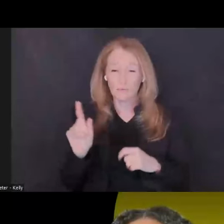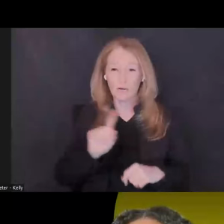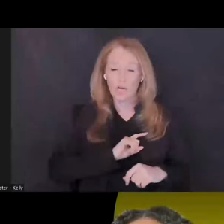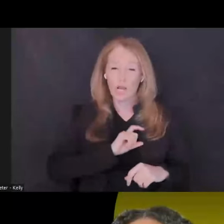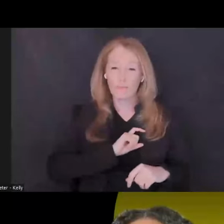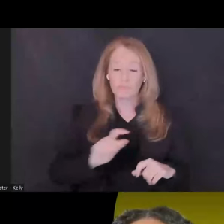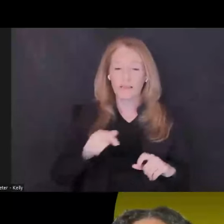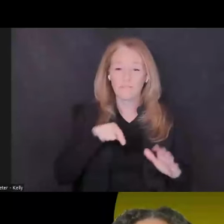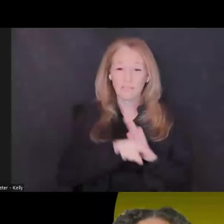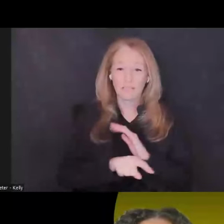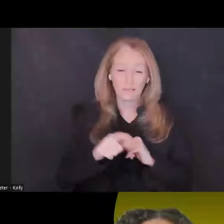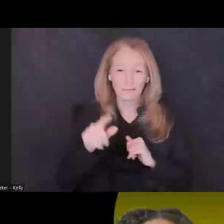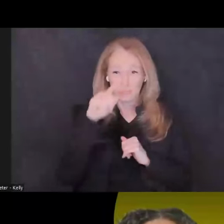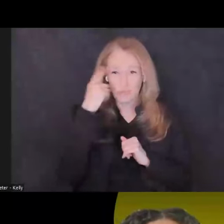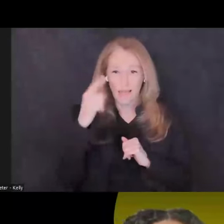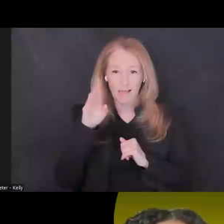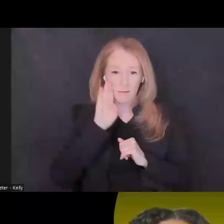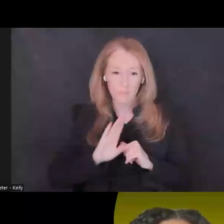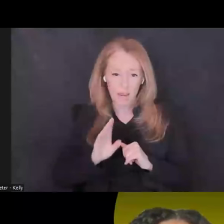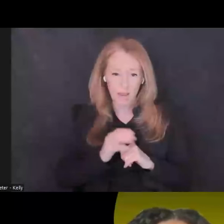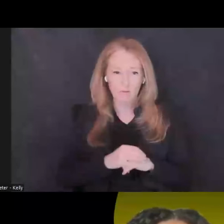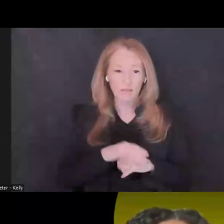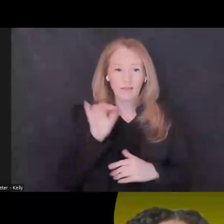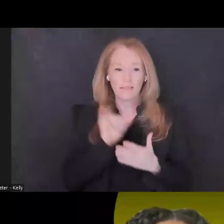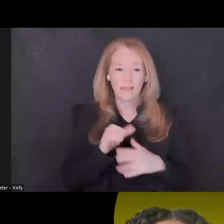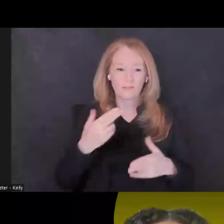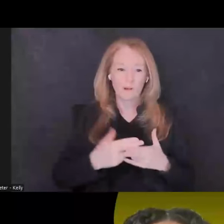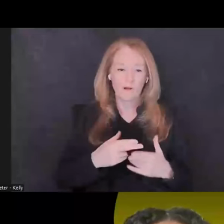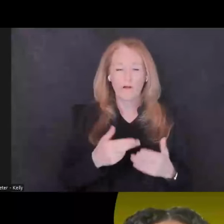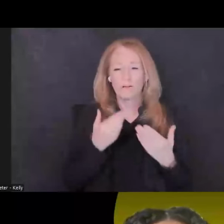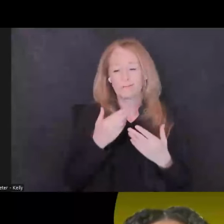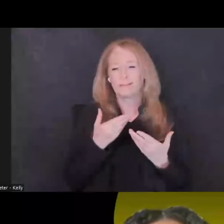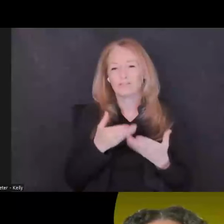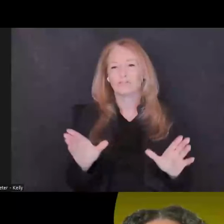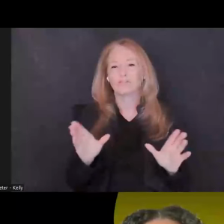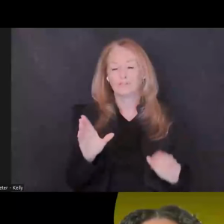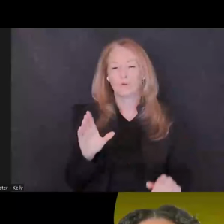what we call generative abolition. Next slide, please.